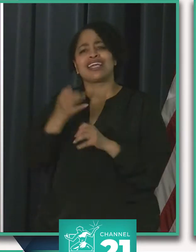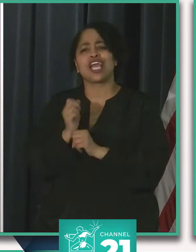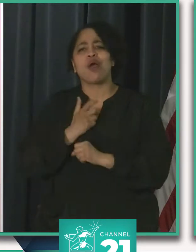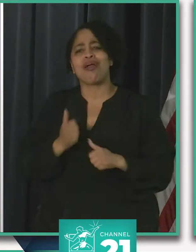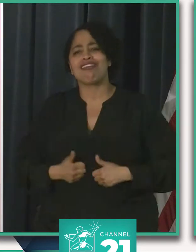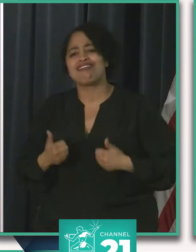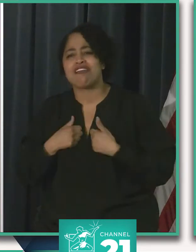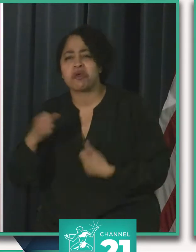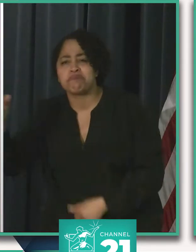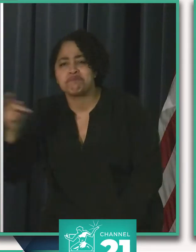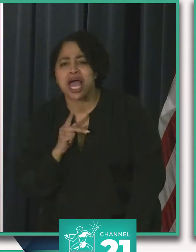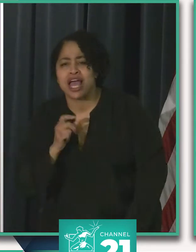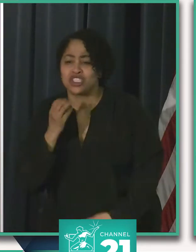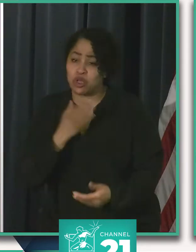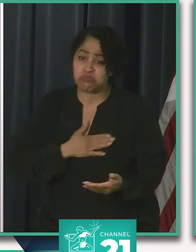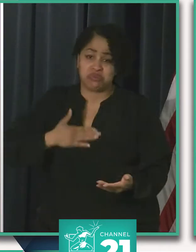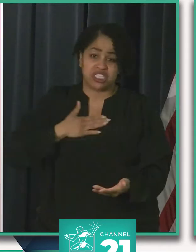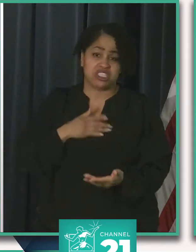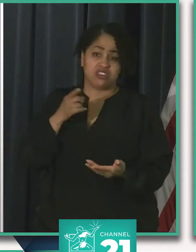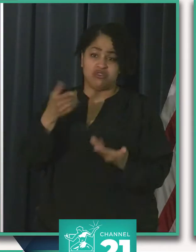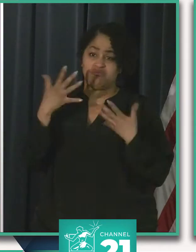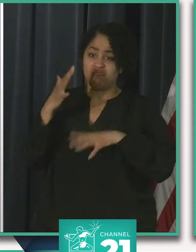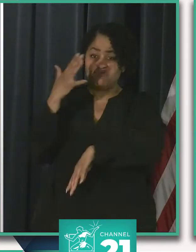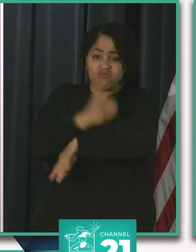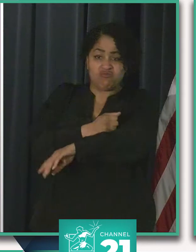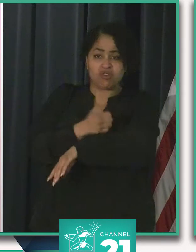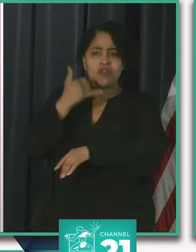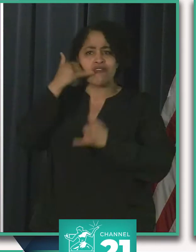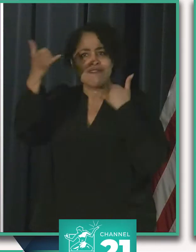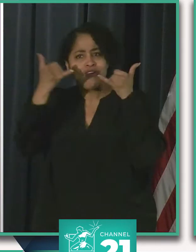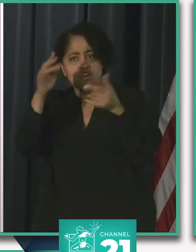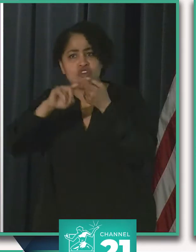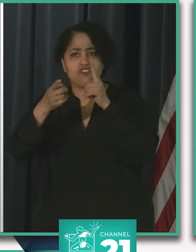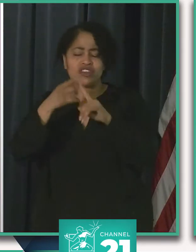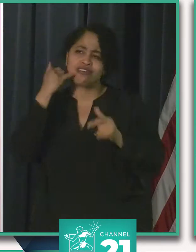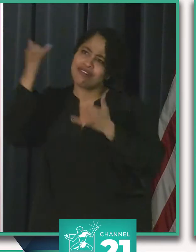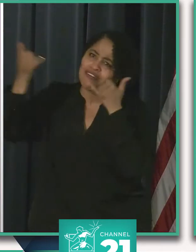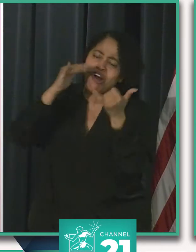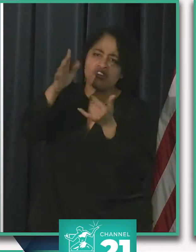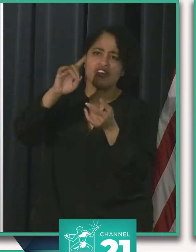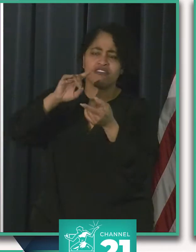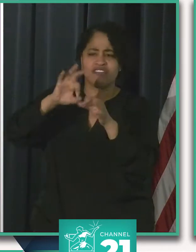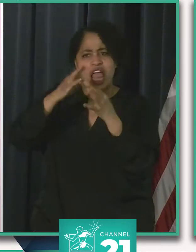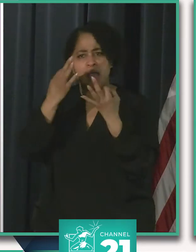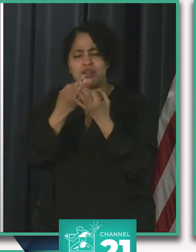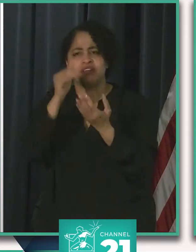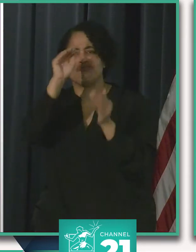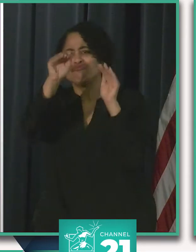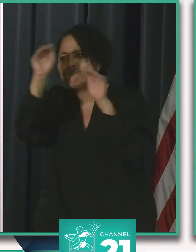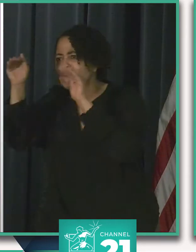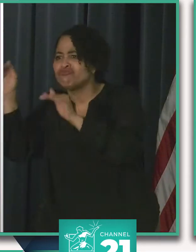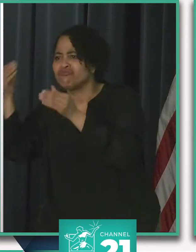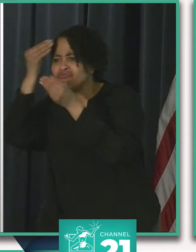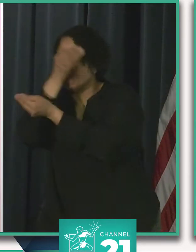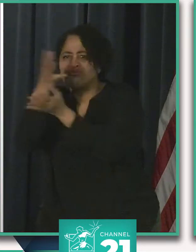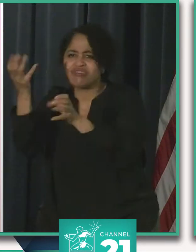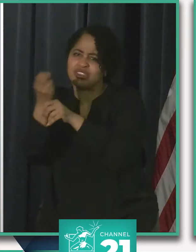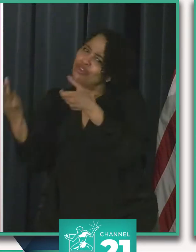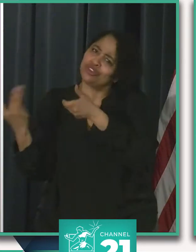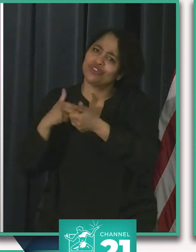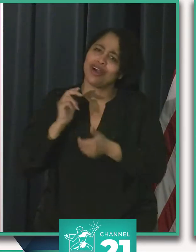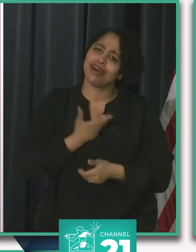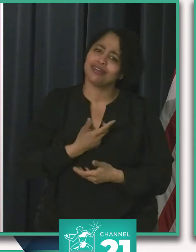back. And so please, if you've been vaccinated, call your friends, call your family, and let's see if we can't get them to join